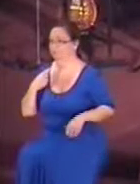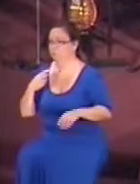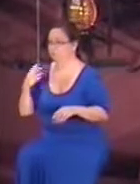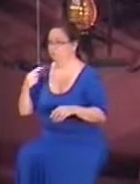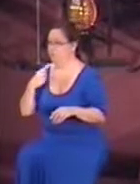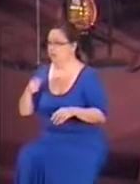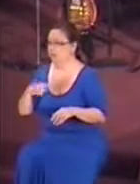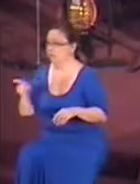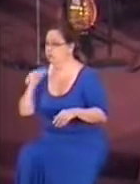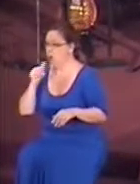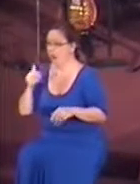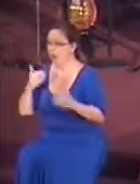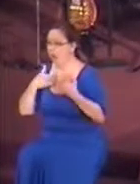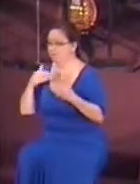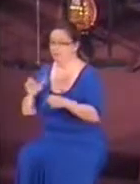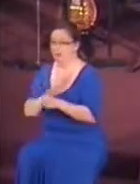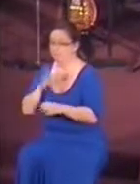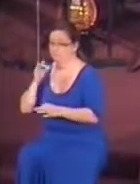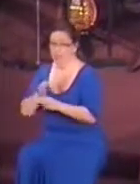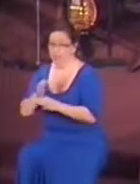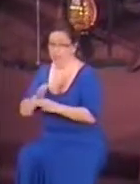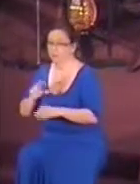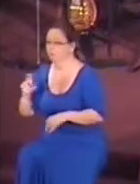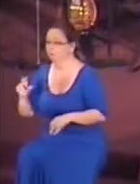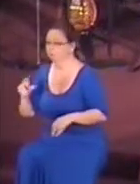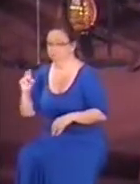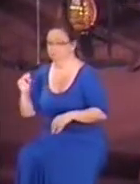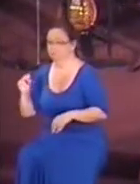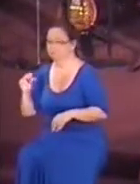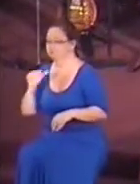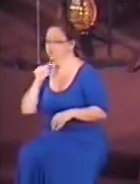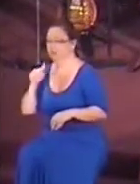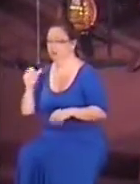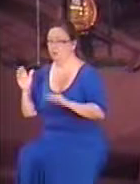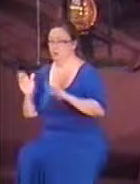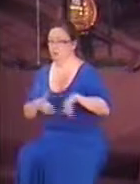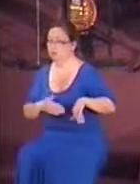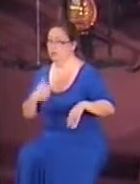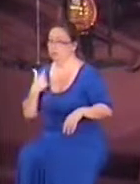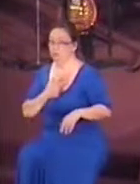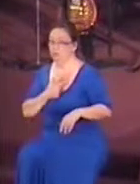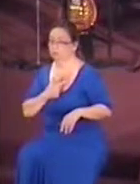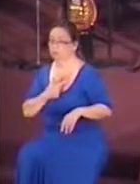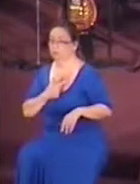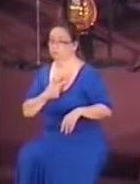don't belong to me." And that is reassuring to me, because it means that God is willing to